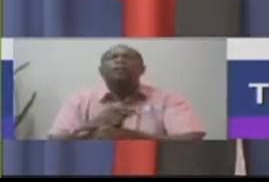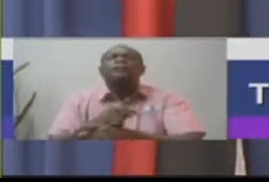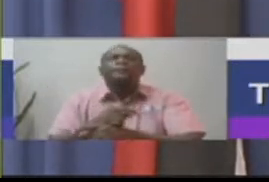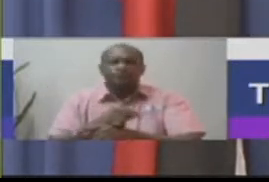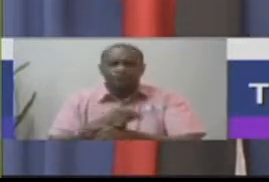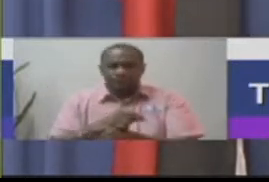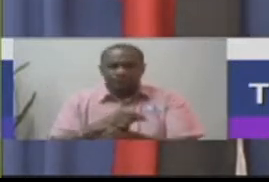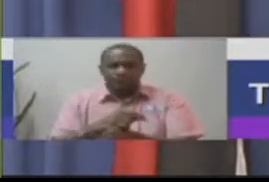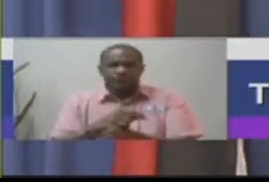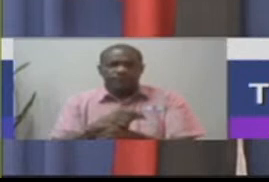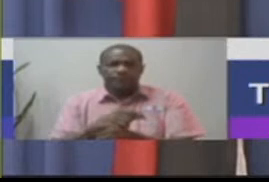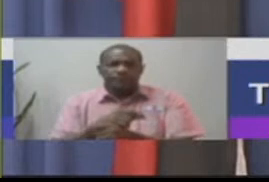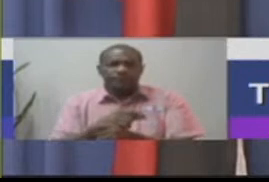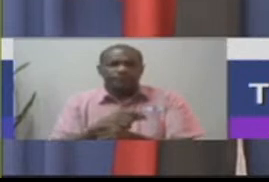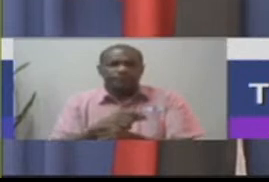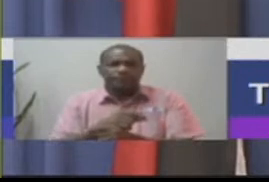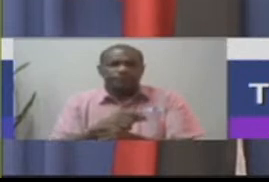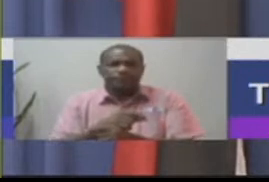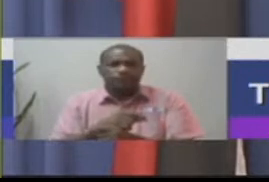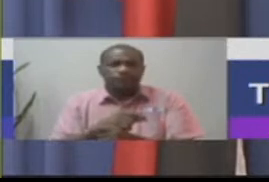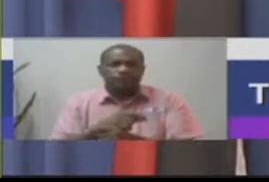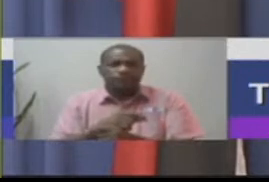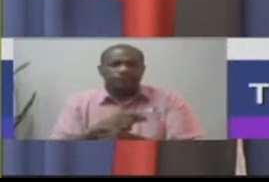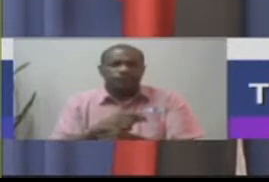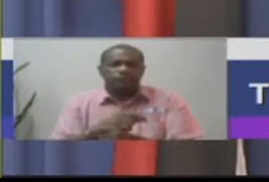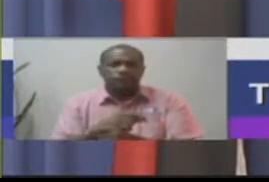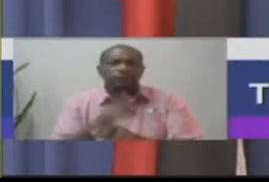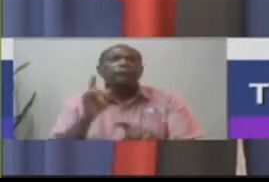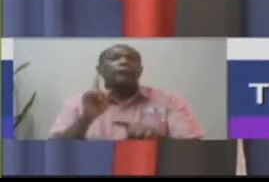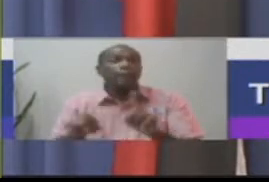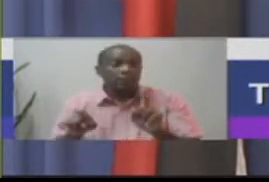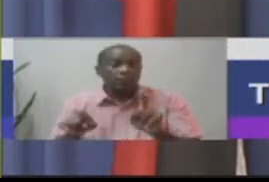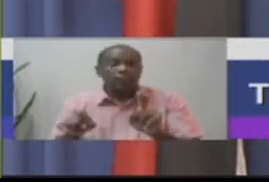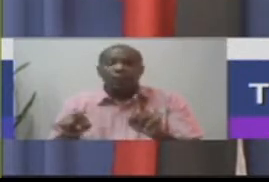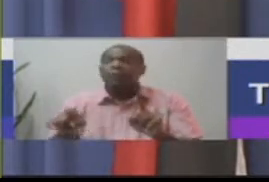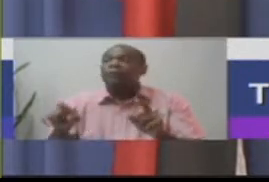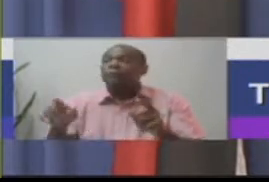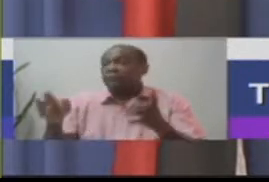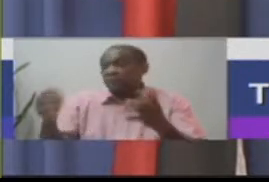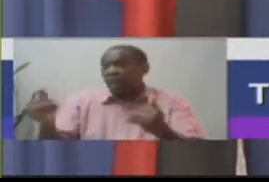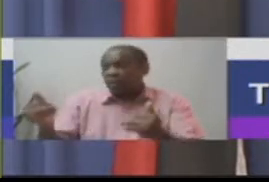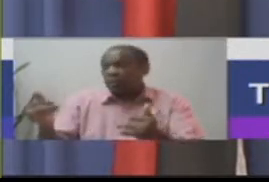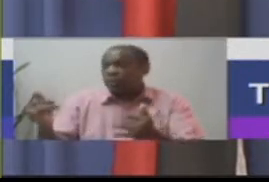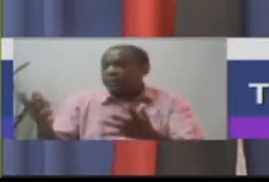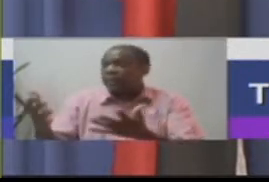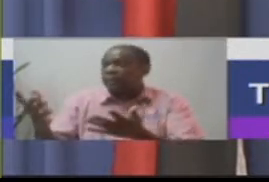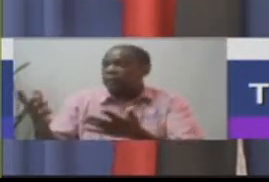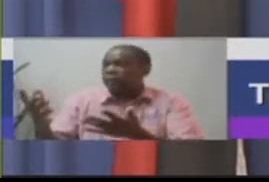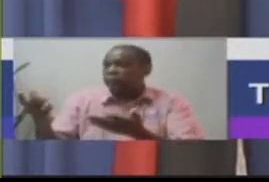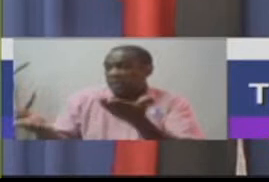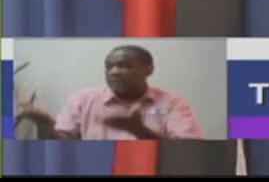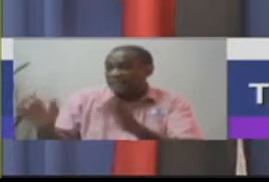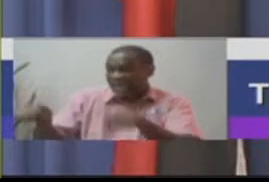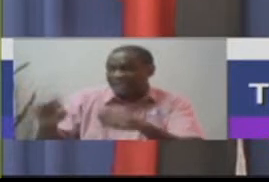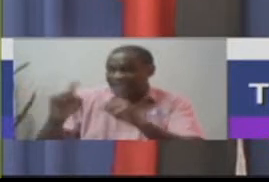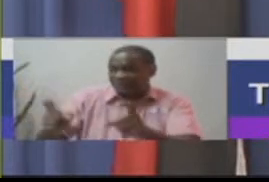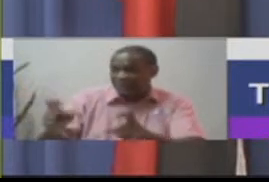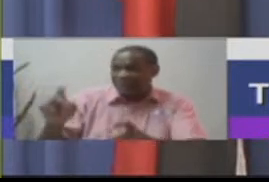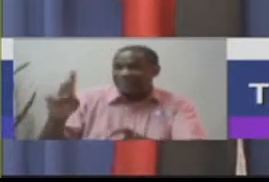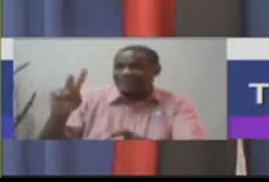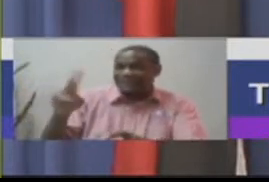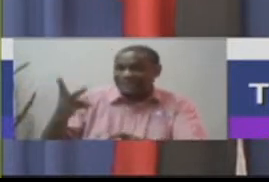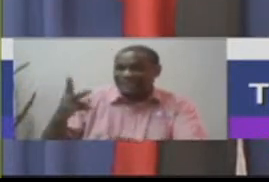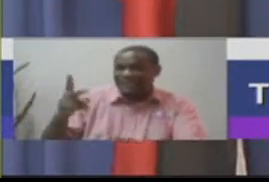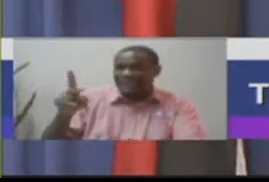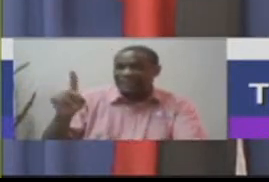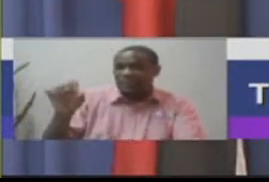second dose some of them. Yes. And by the time we open private sector construction, we would